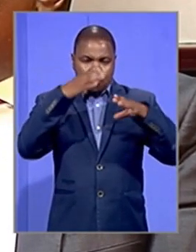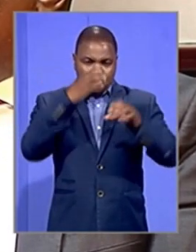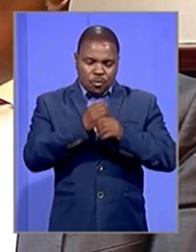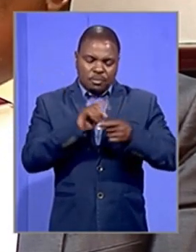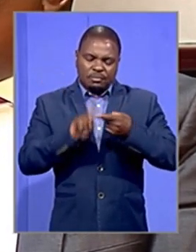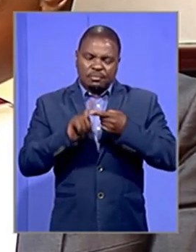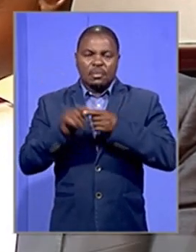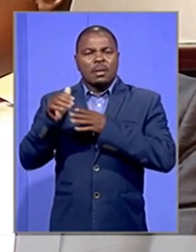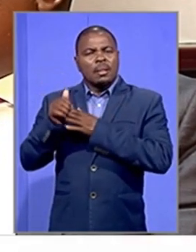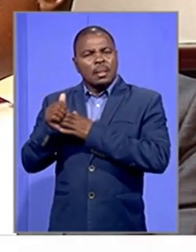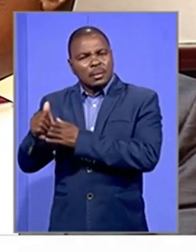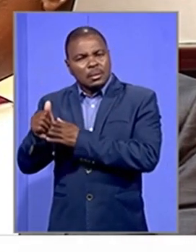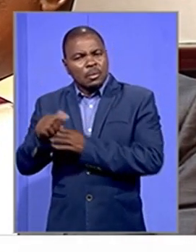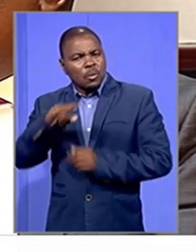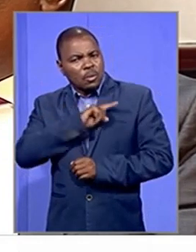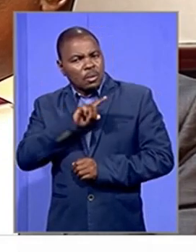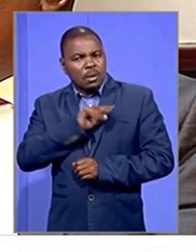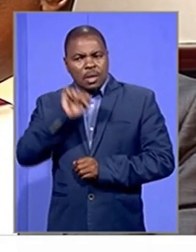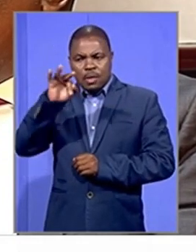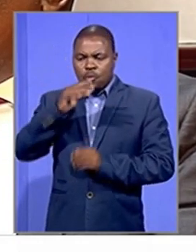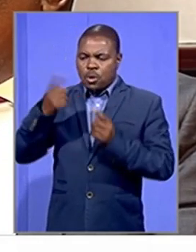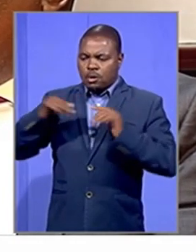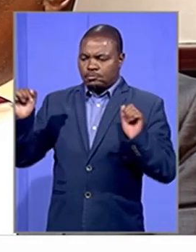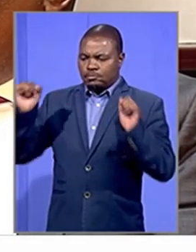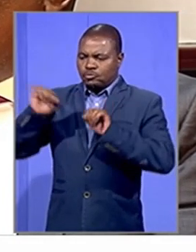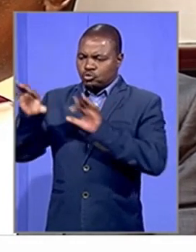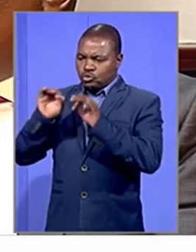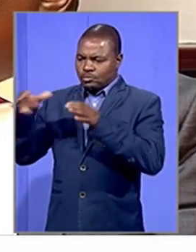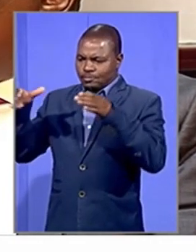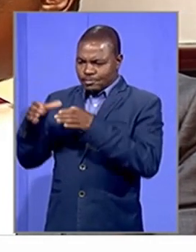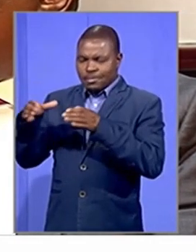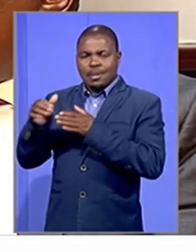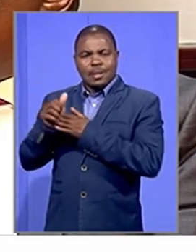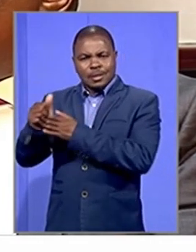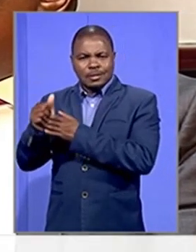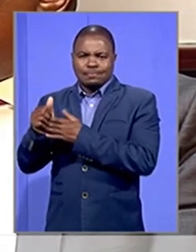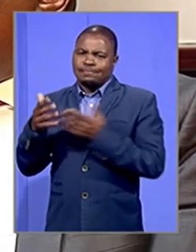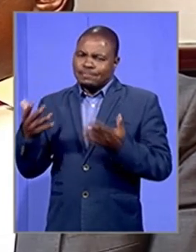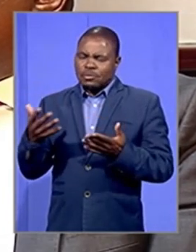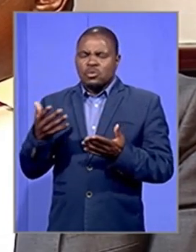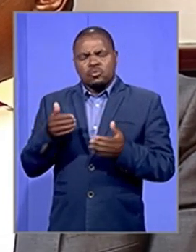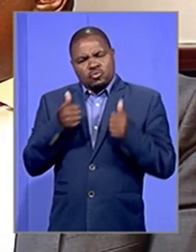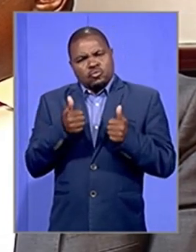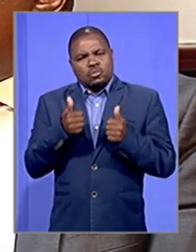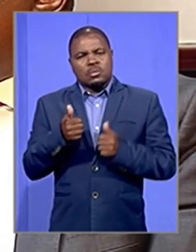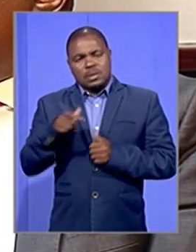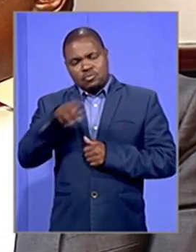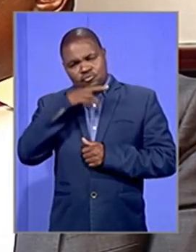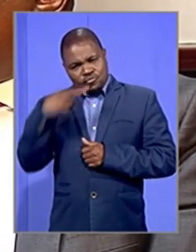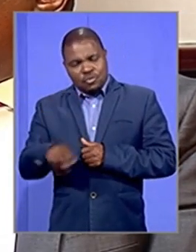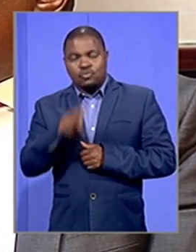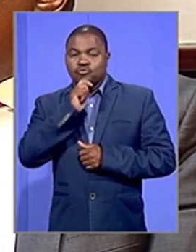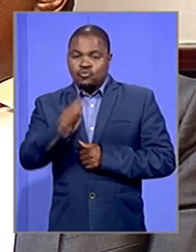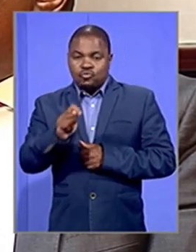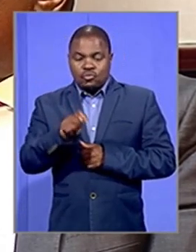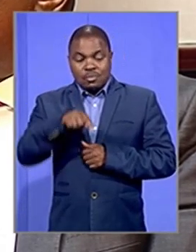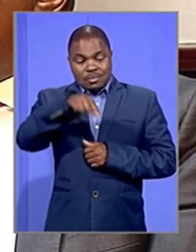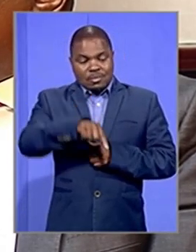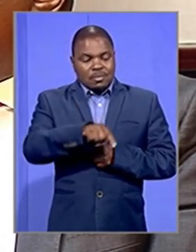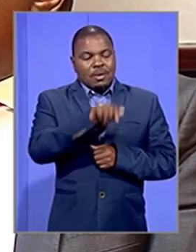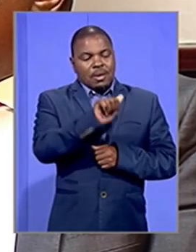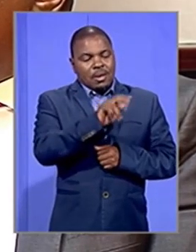leadership. It will be good to have a consensus leadership. It's not a myth, it's a reality that ANC is in trouble in Gauteng,